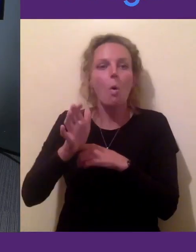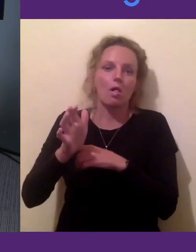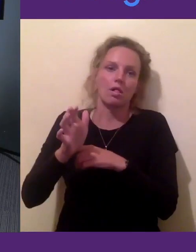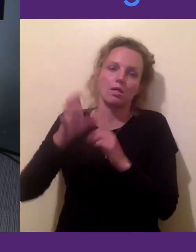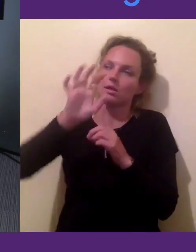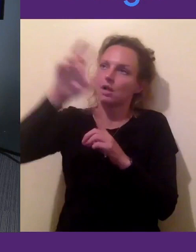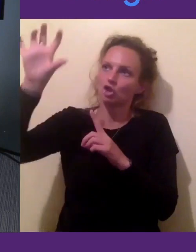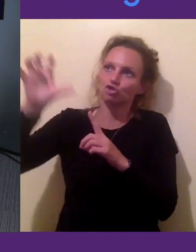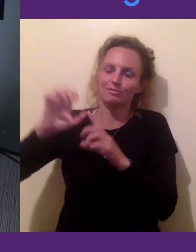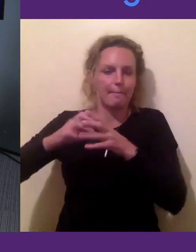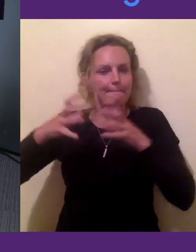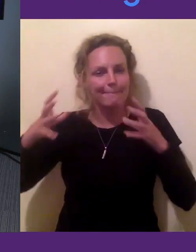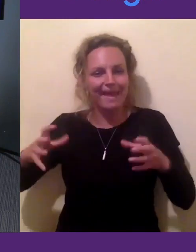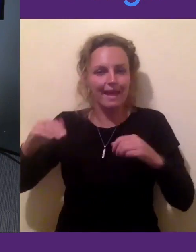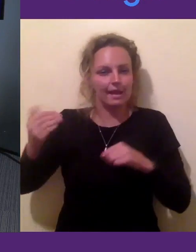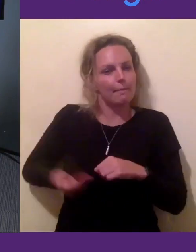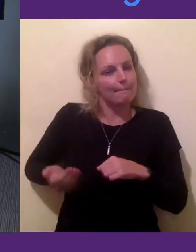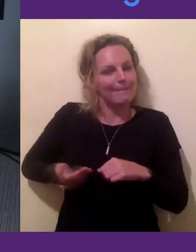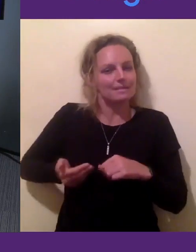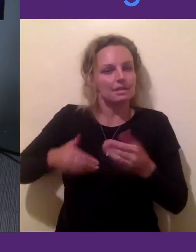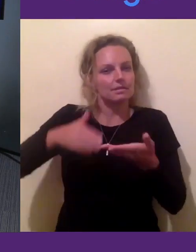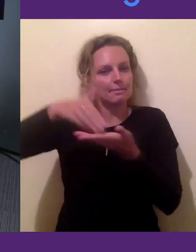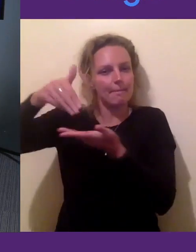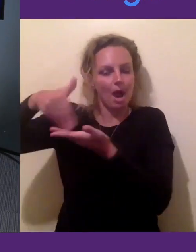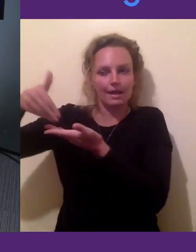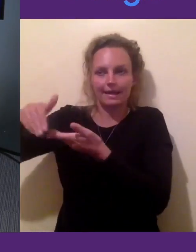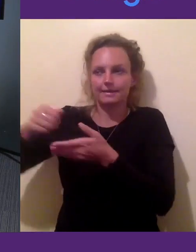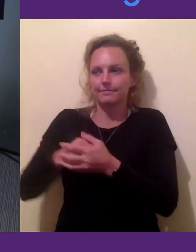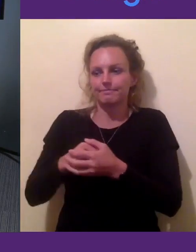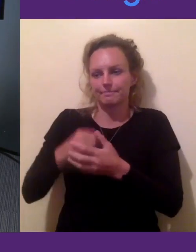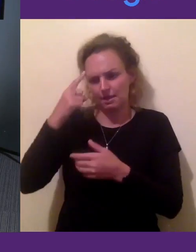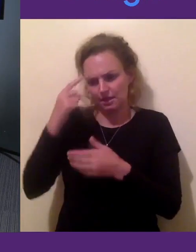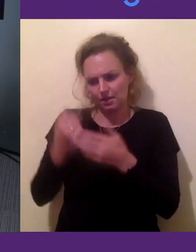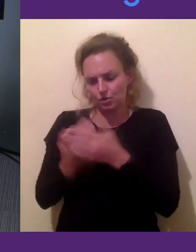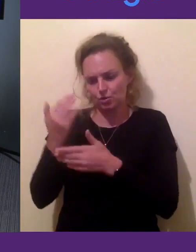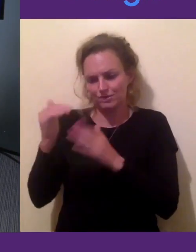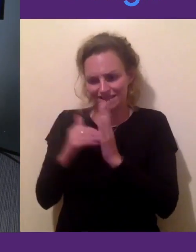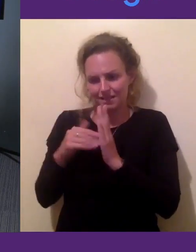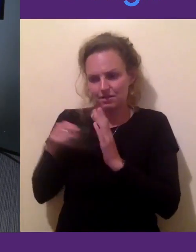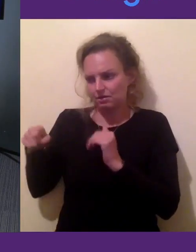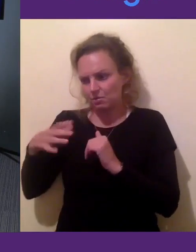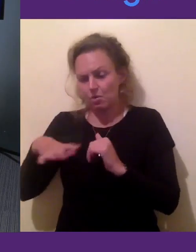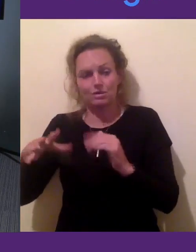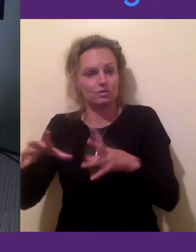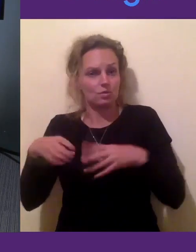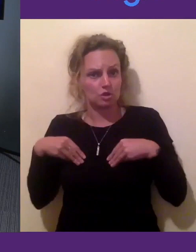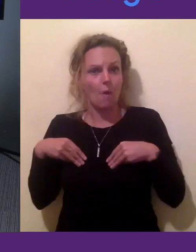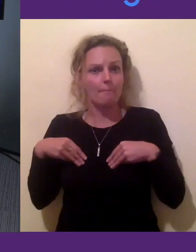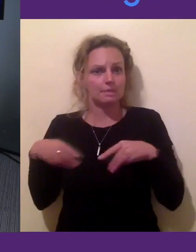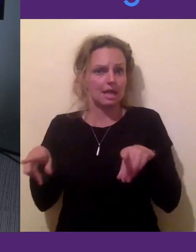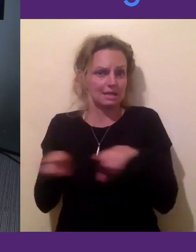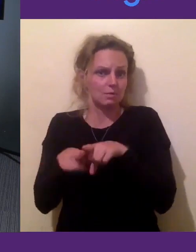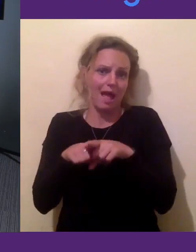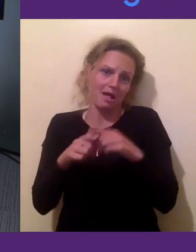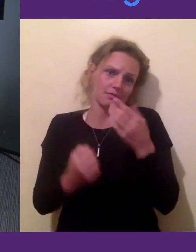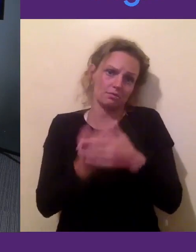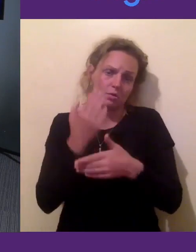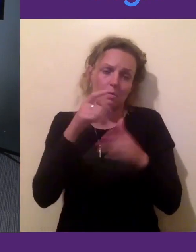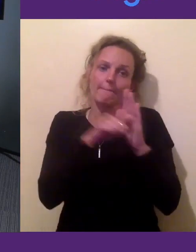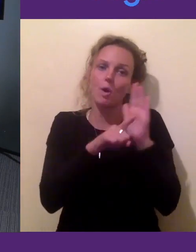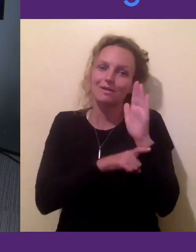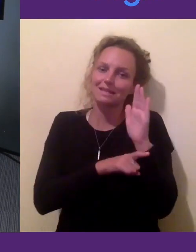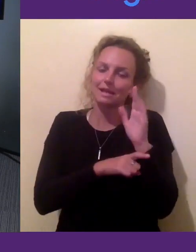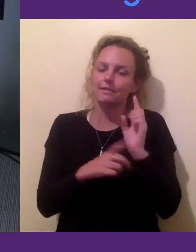And there are some countries, I think New Zealand wanted to adopt it too, and Norway is already all in board. So if the innovation part,